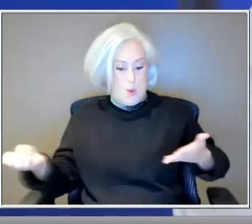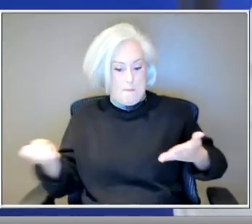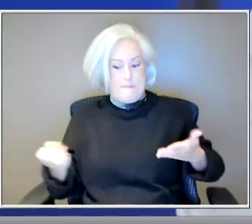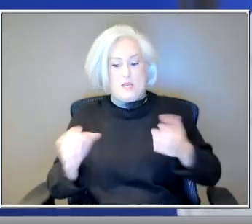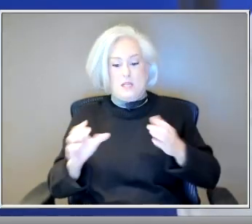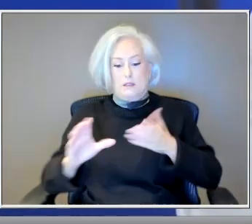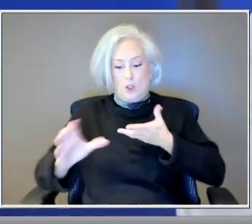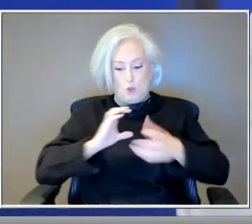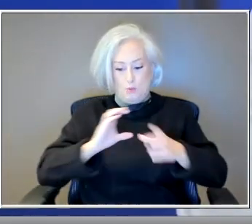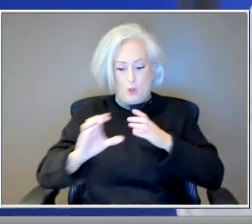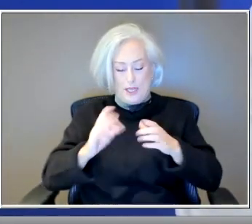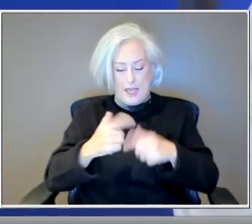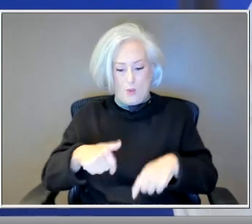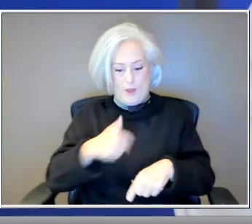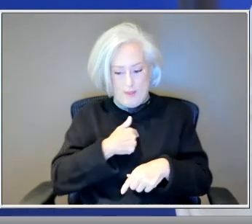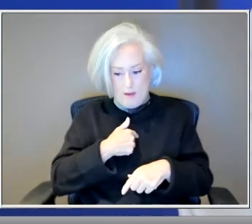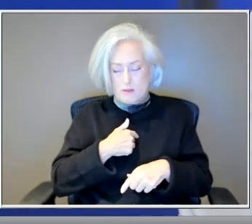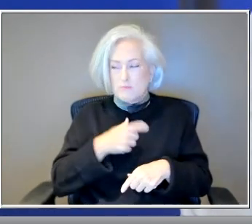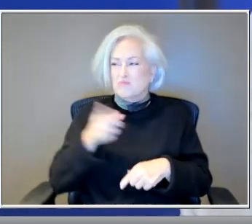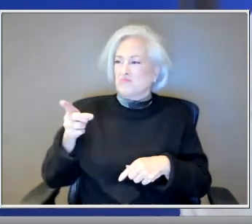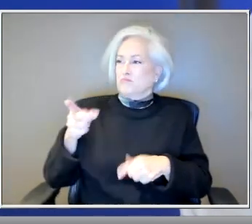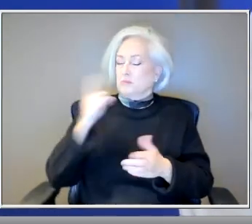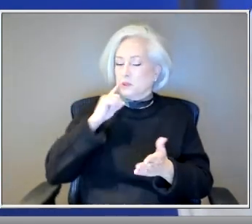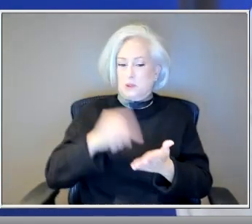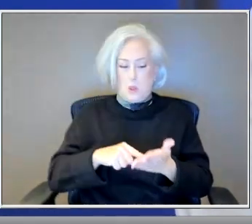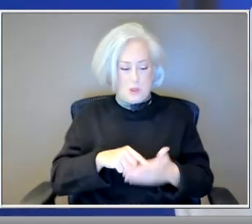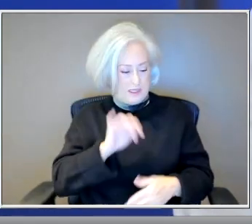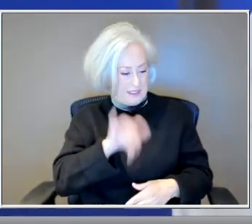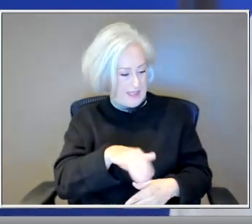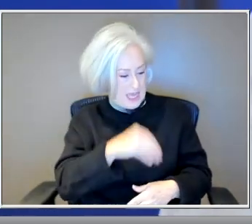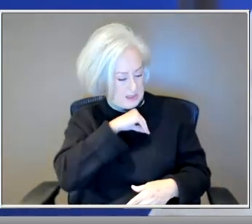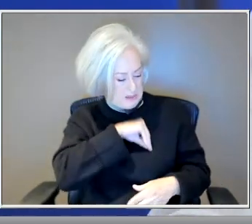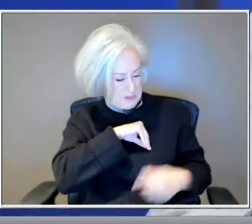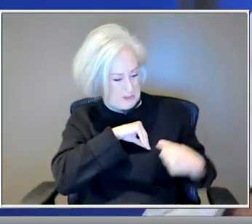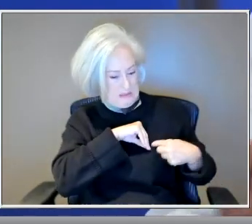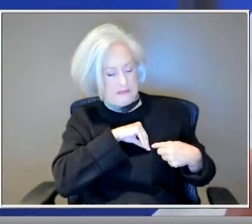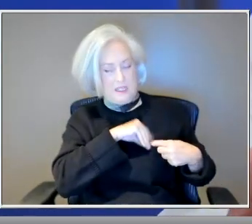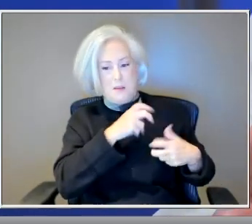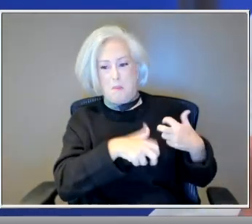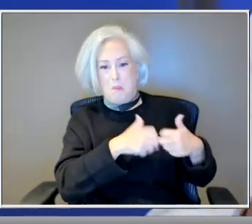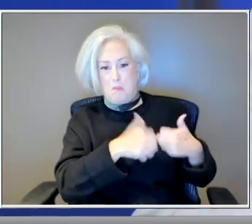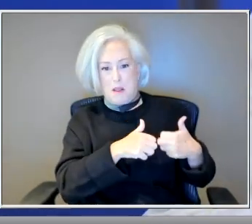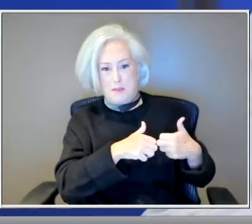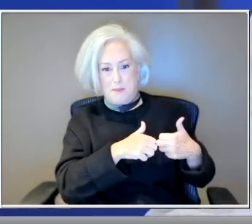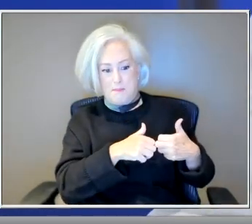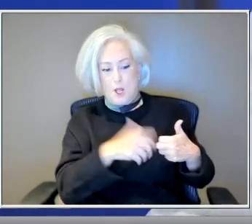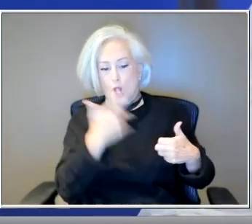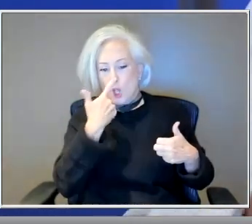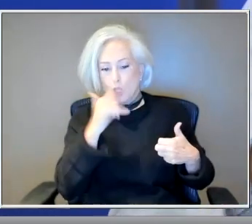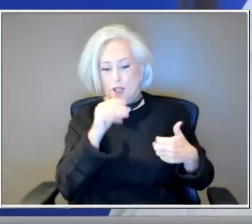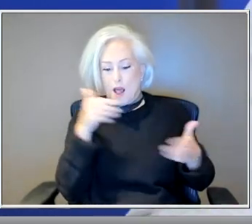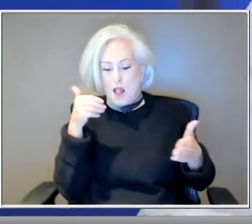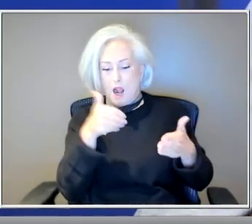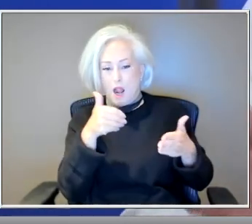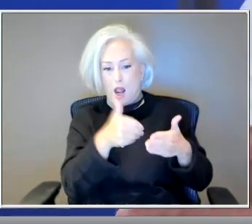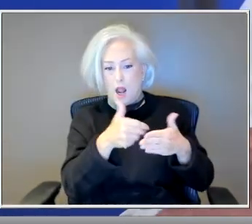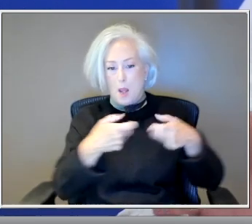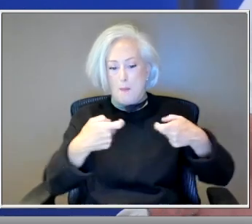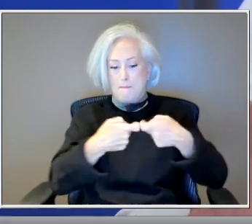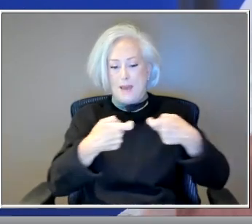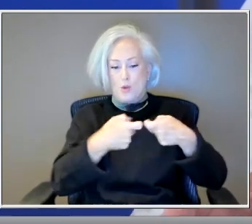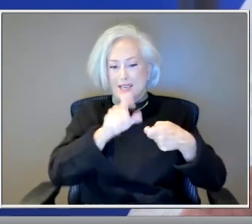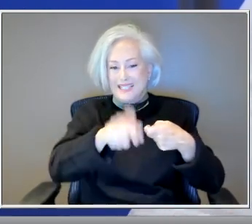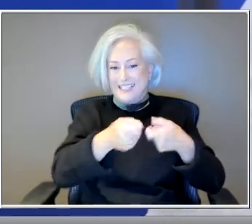some issues with that device. It was getting very close to needing her battery changed, and at that point, I'm part of